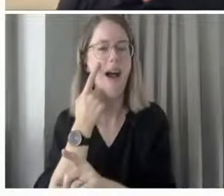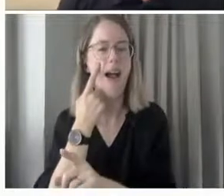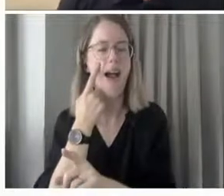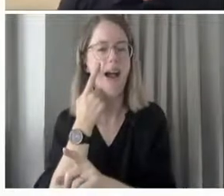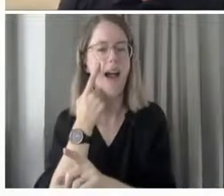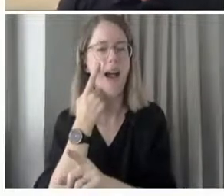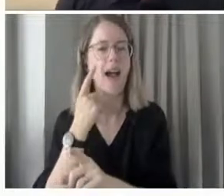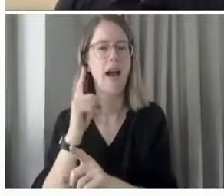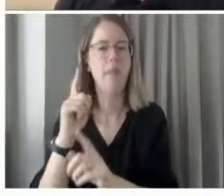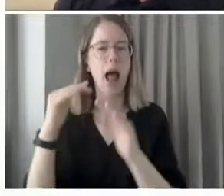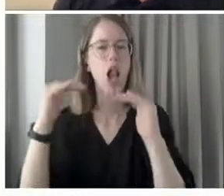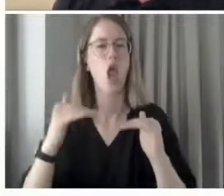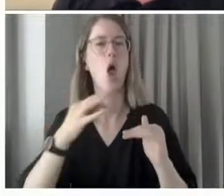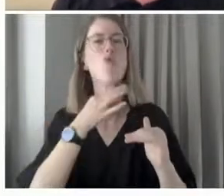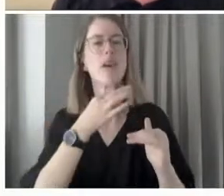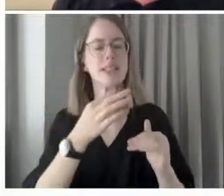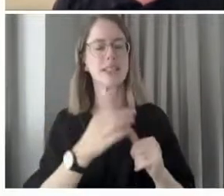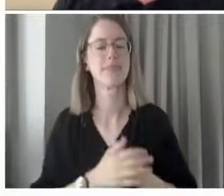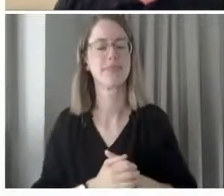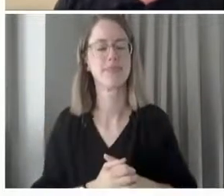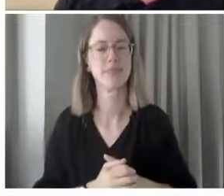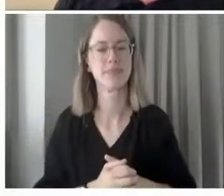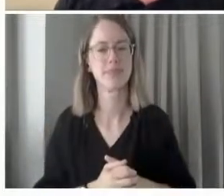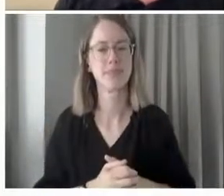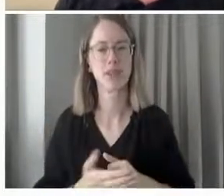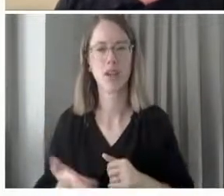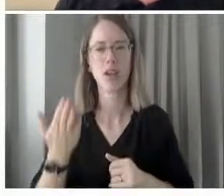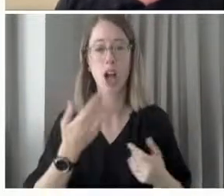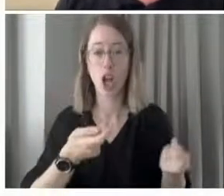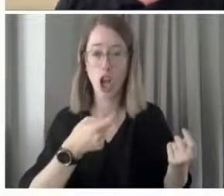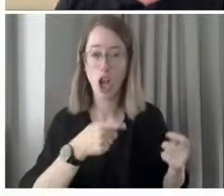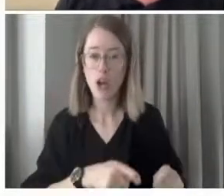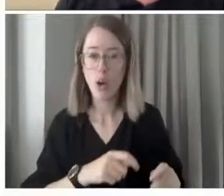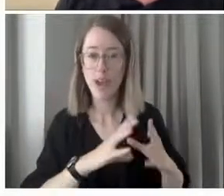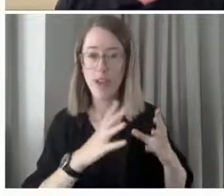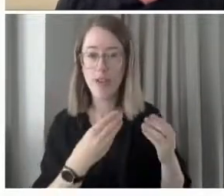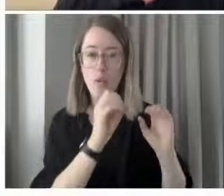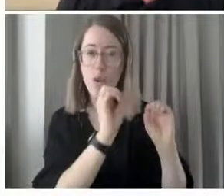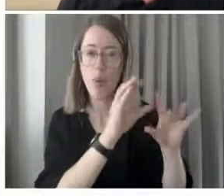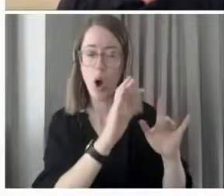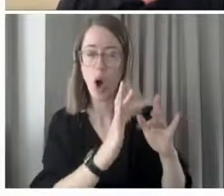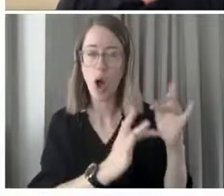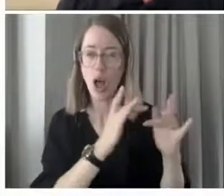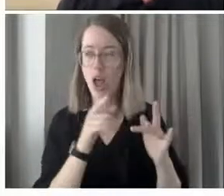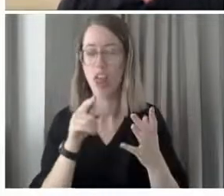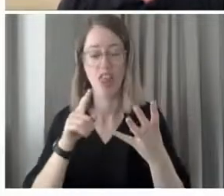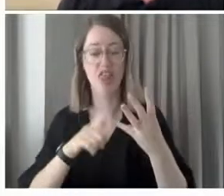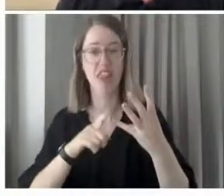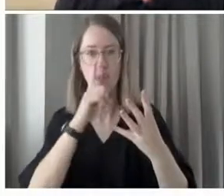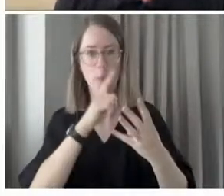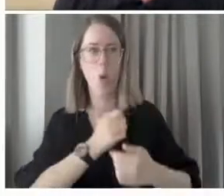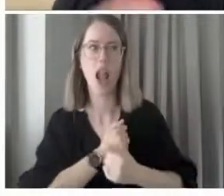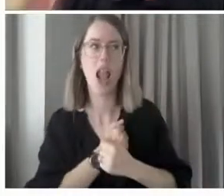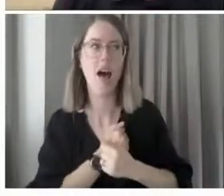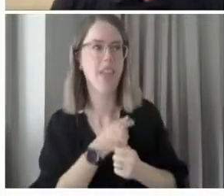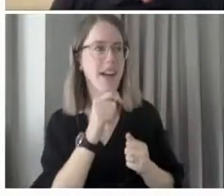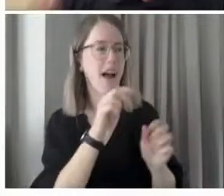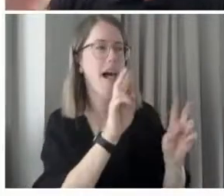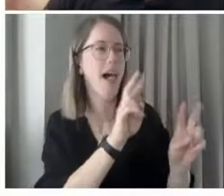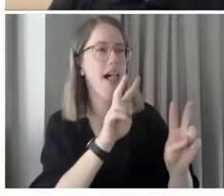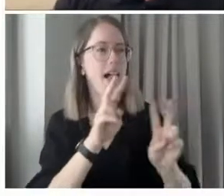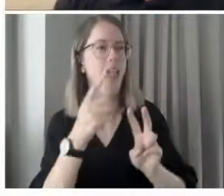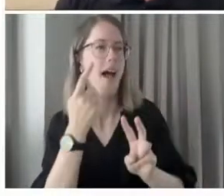low risk. In lockdown, all the stuff we put online, these people loved because they could try